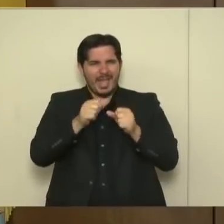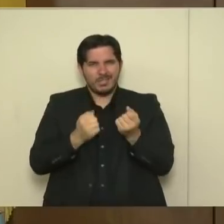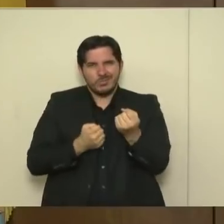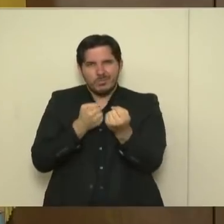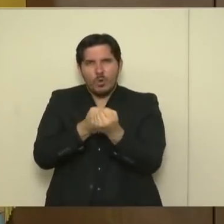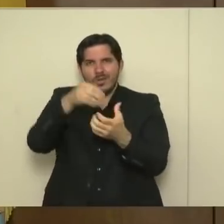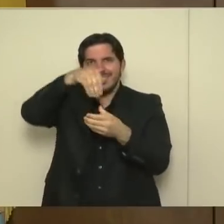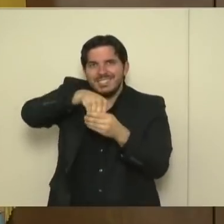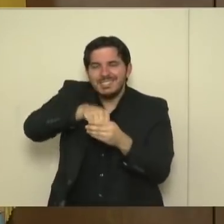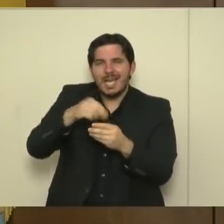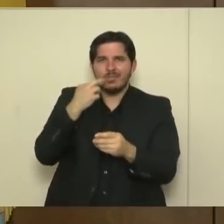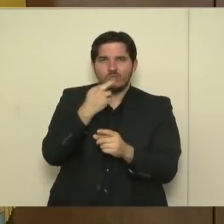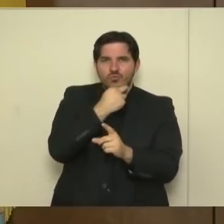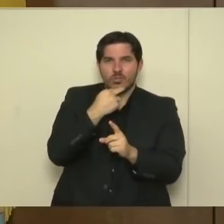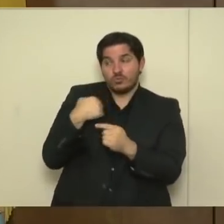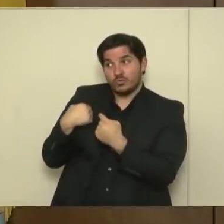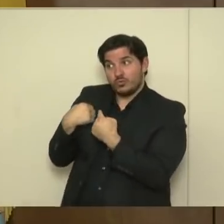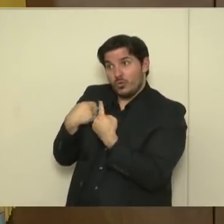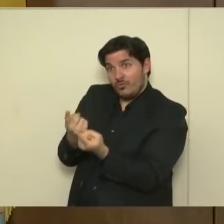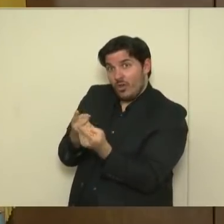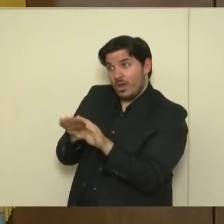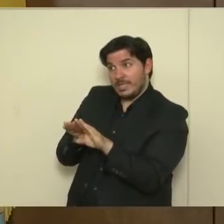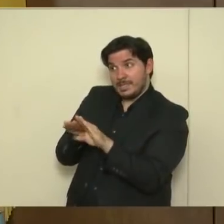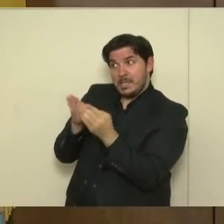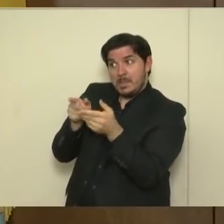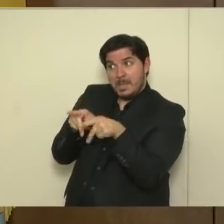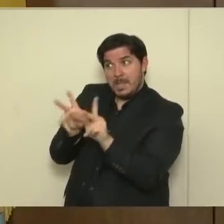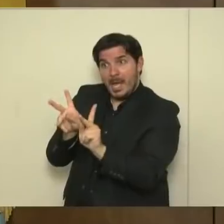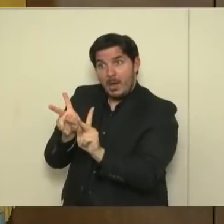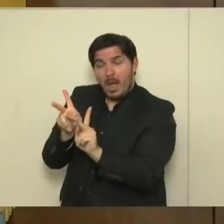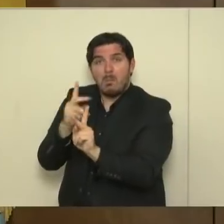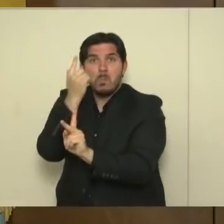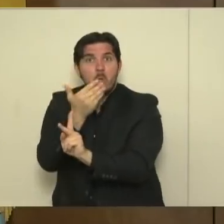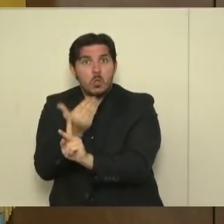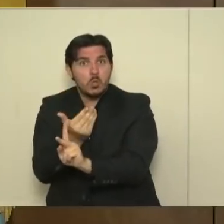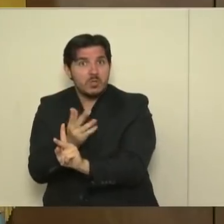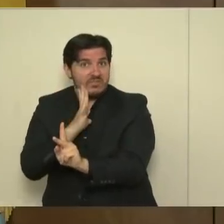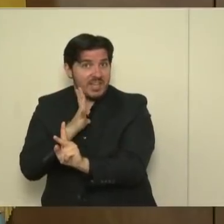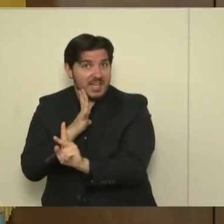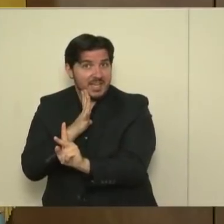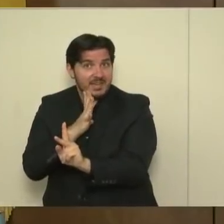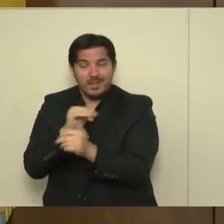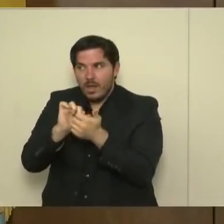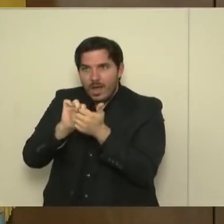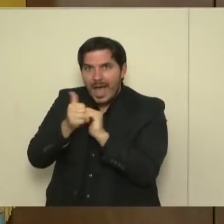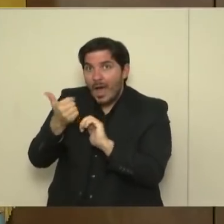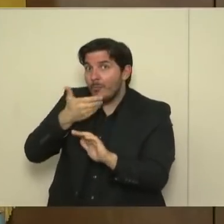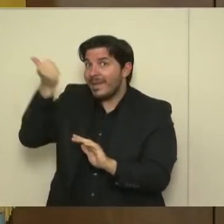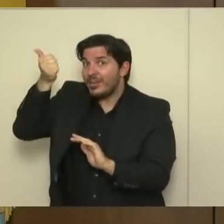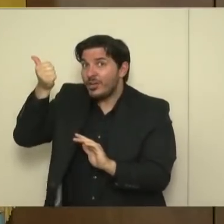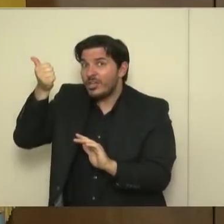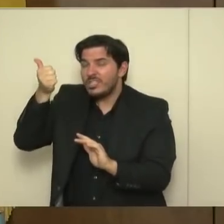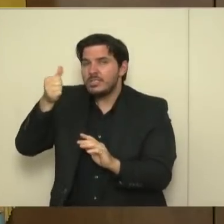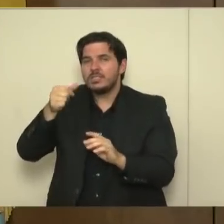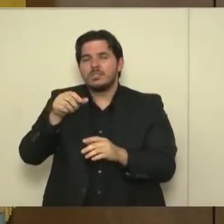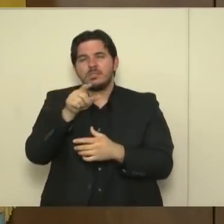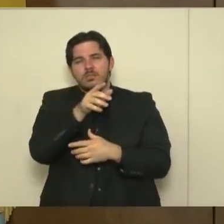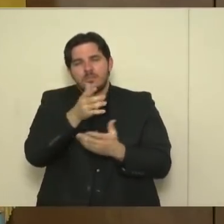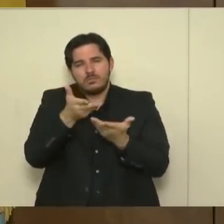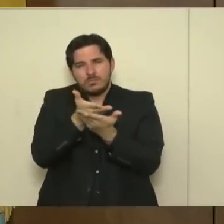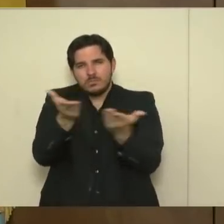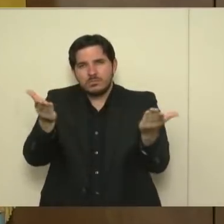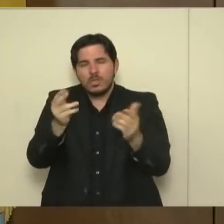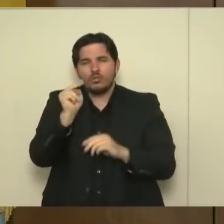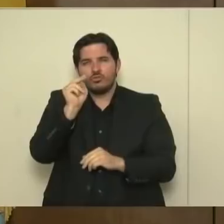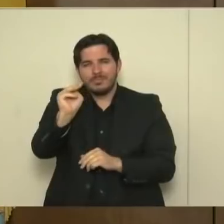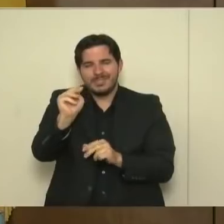keep that looking good? New Mexicans have to double down on mask wearing and other